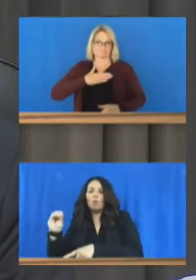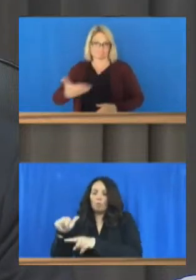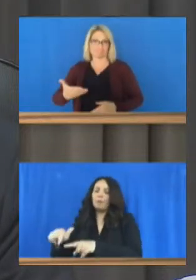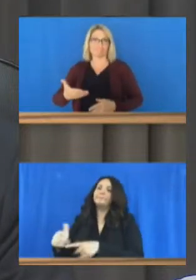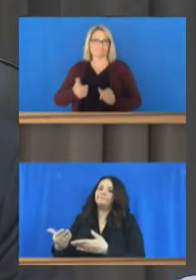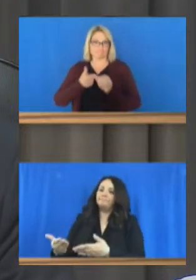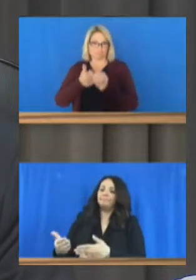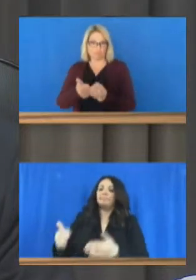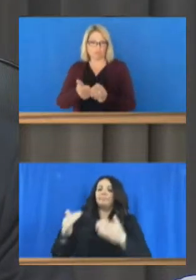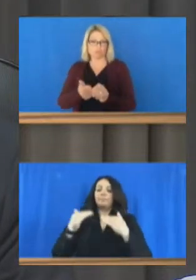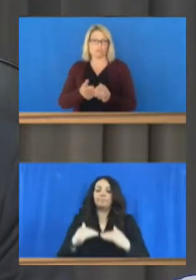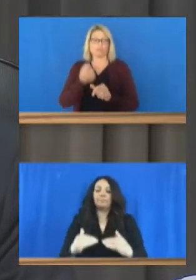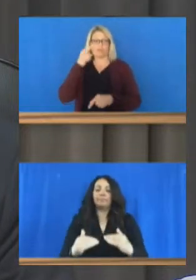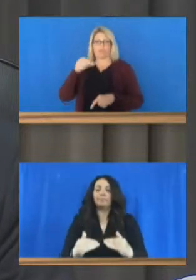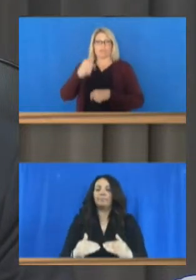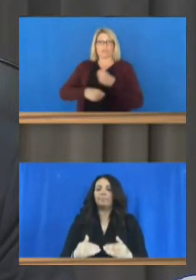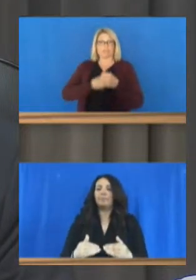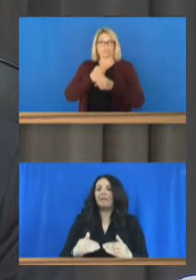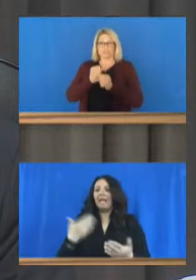here. That number is